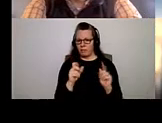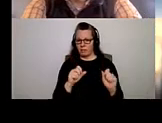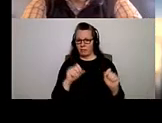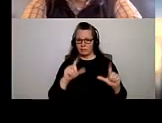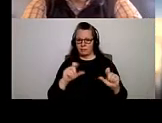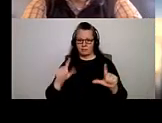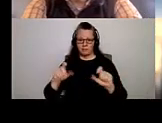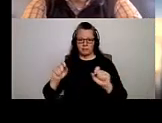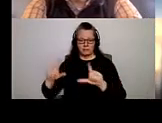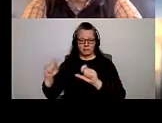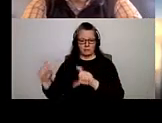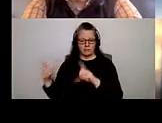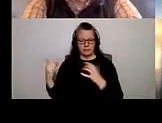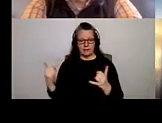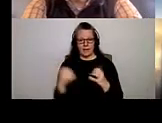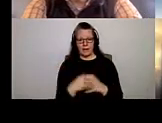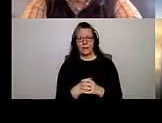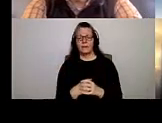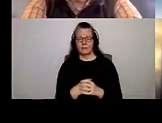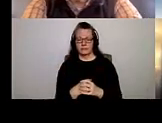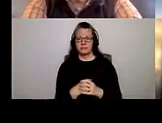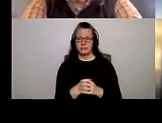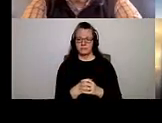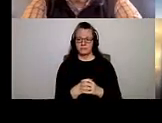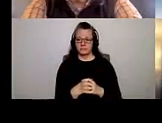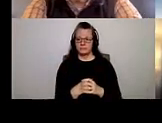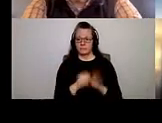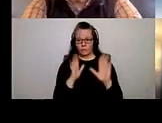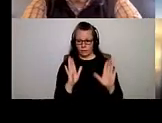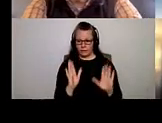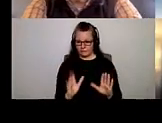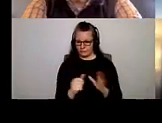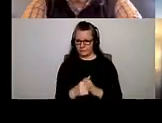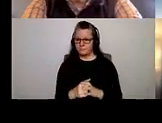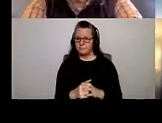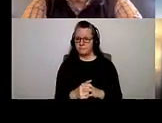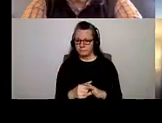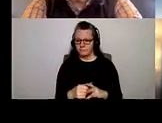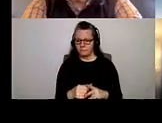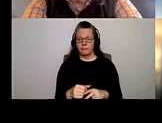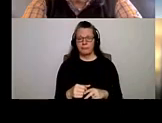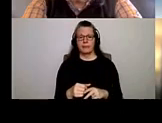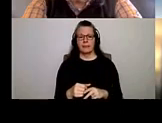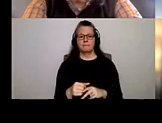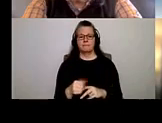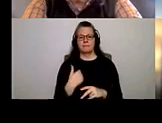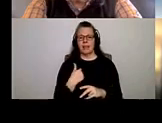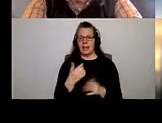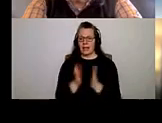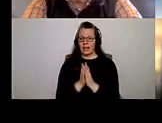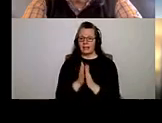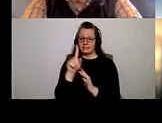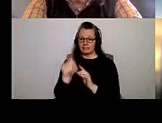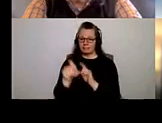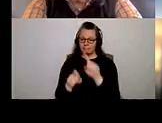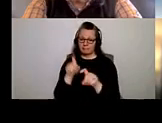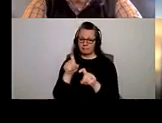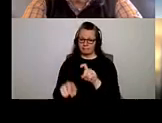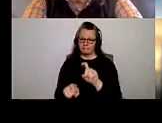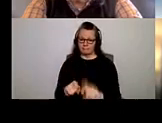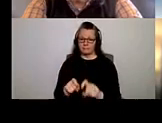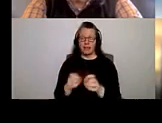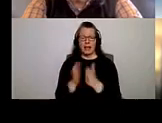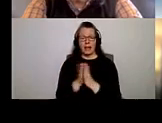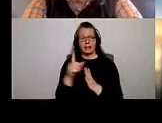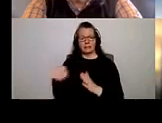on camera. Wonderful. As I ask each of you questions, I would ask that you please